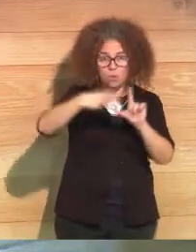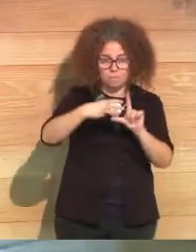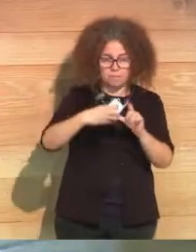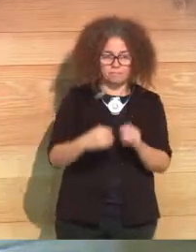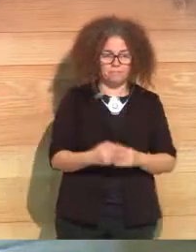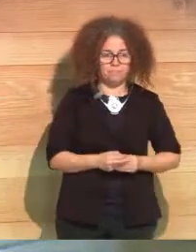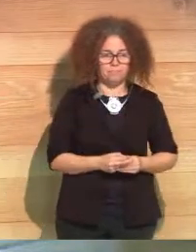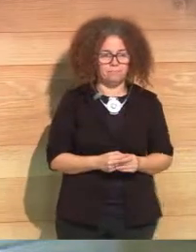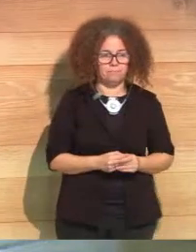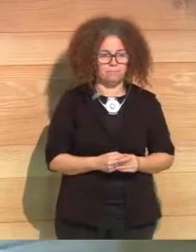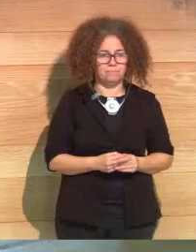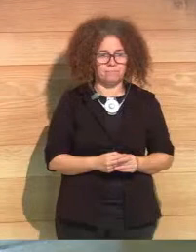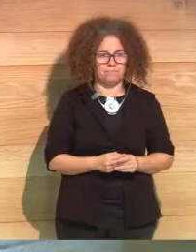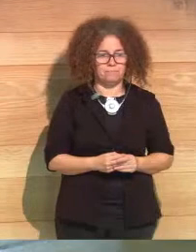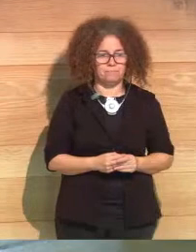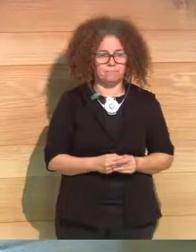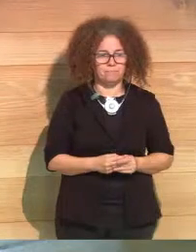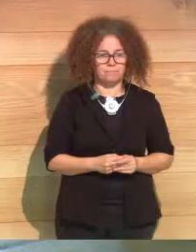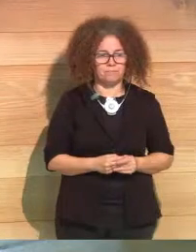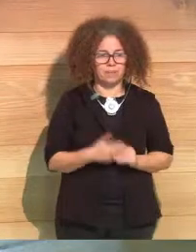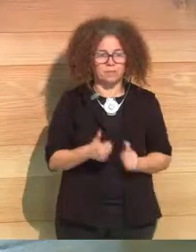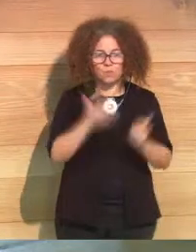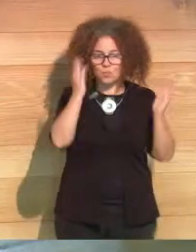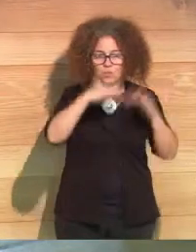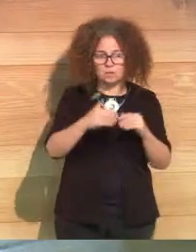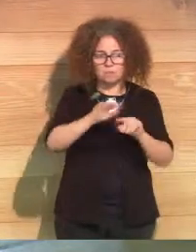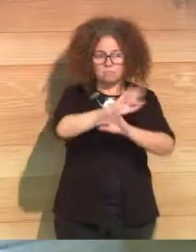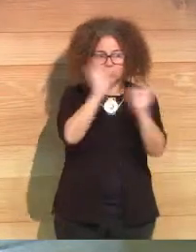can have a look at on our website. I think that there are no